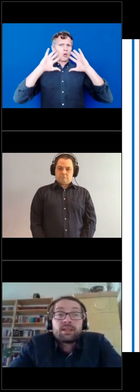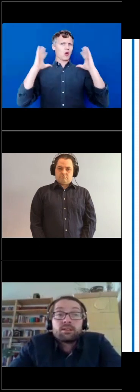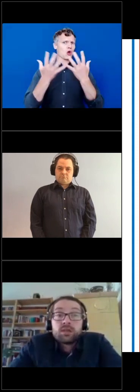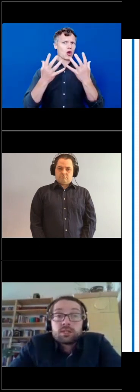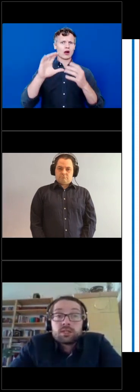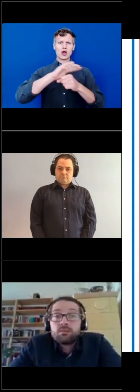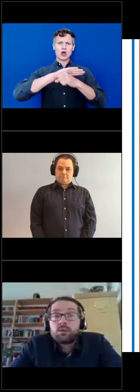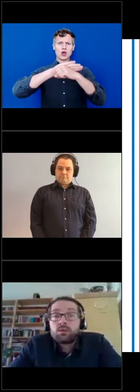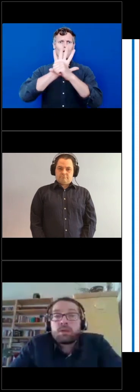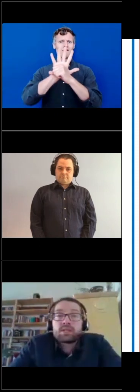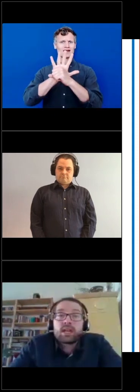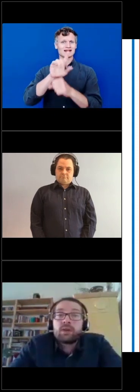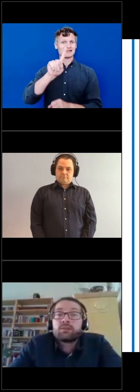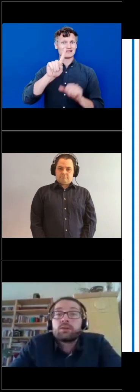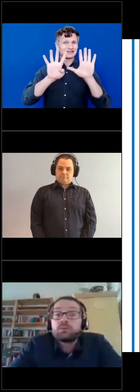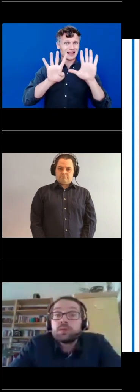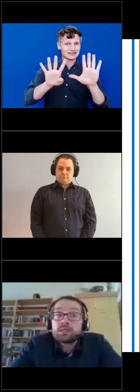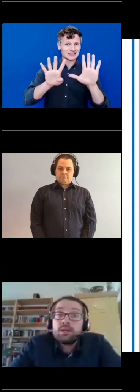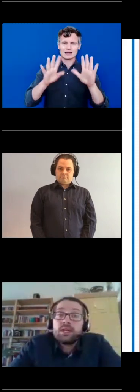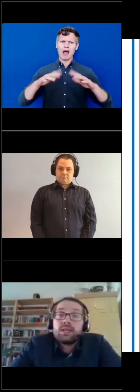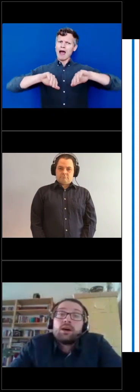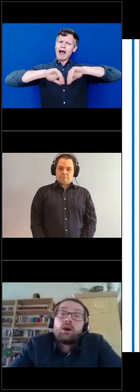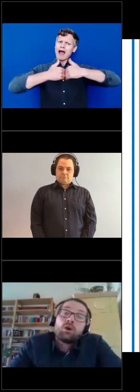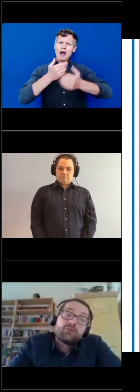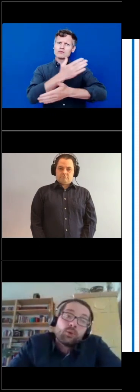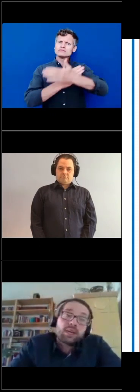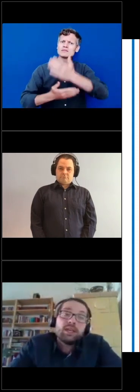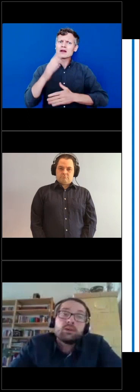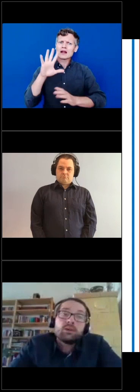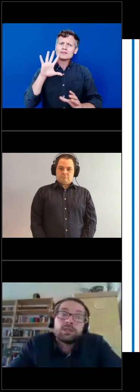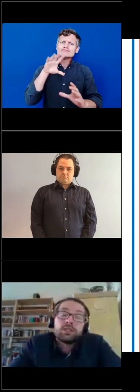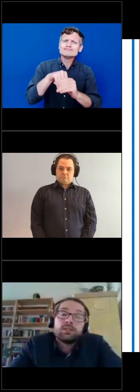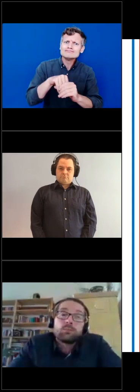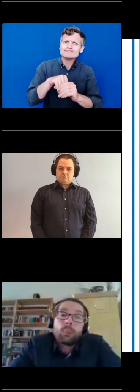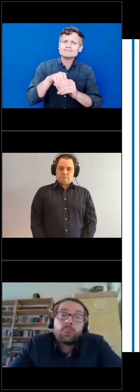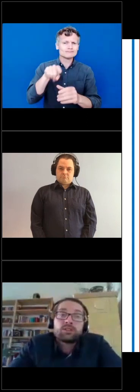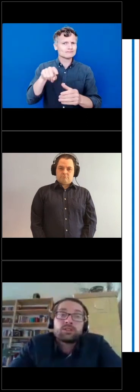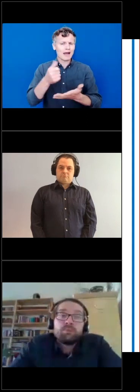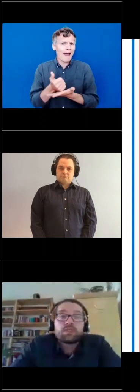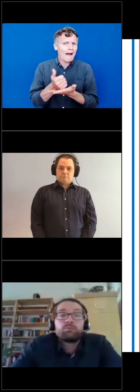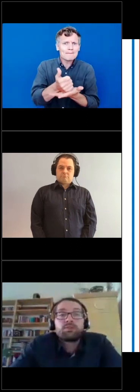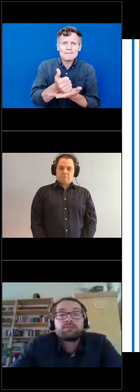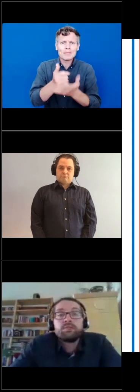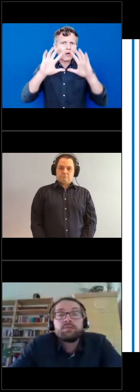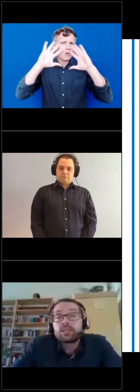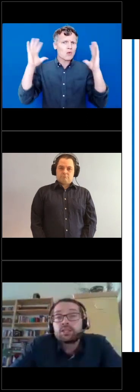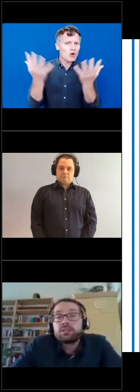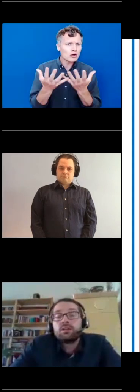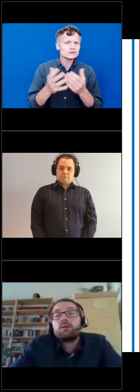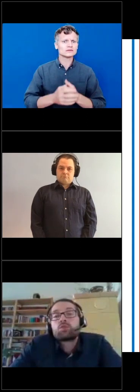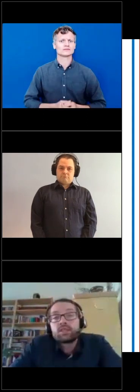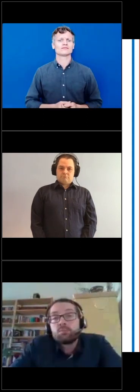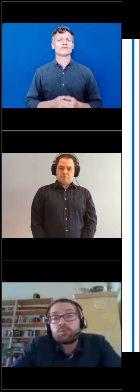at heightened risk? What barriers aggravated those risks? Along 4 key considerations, the speakers will provide key